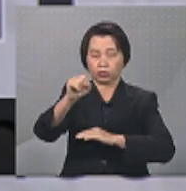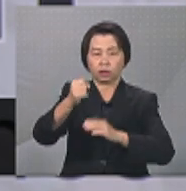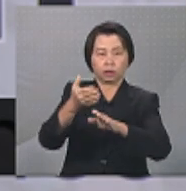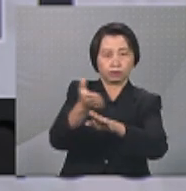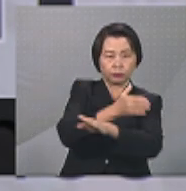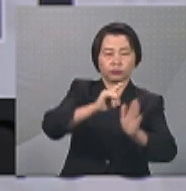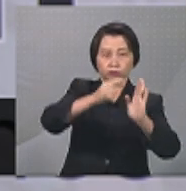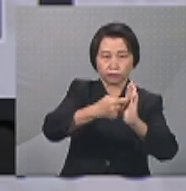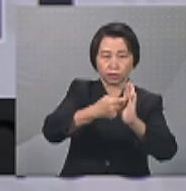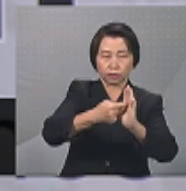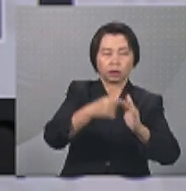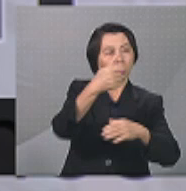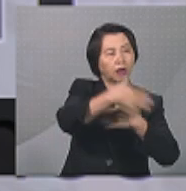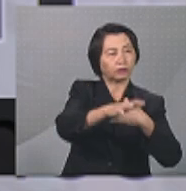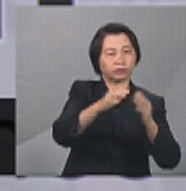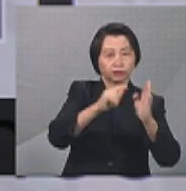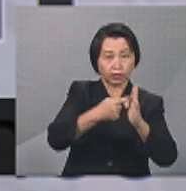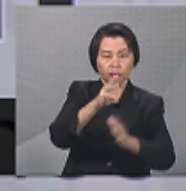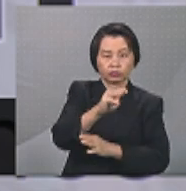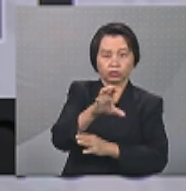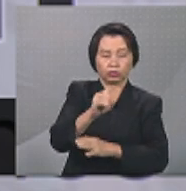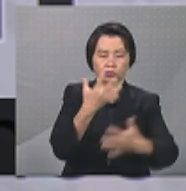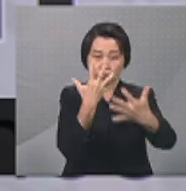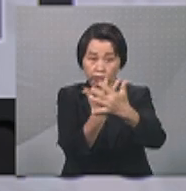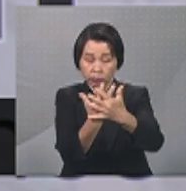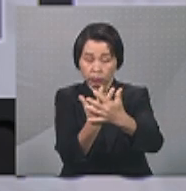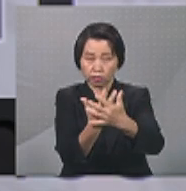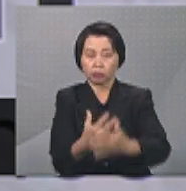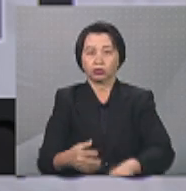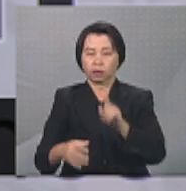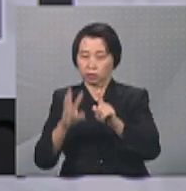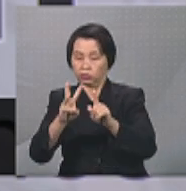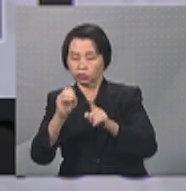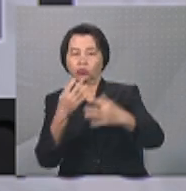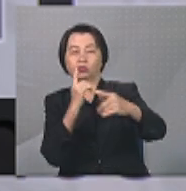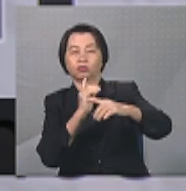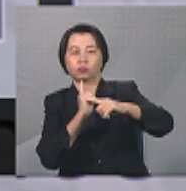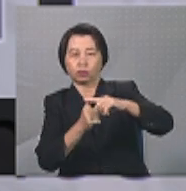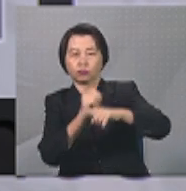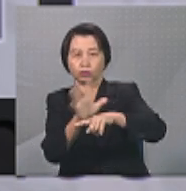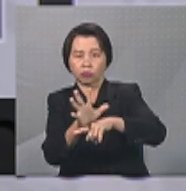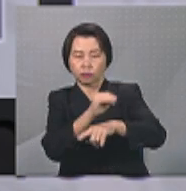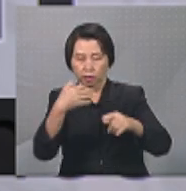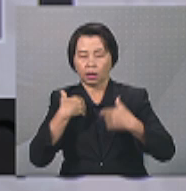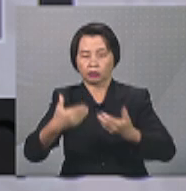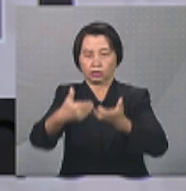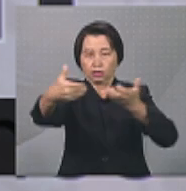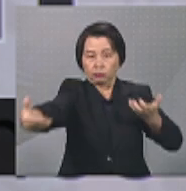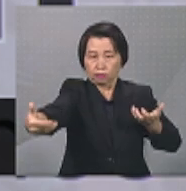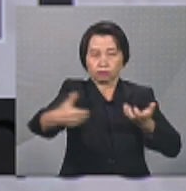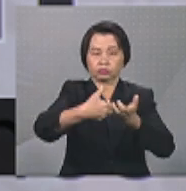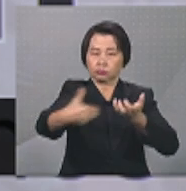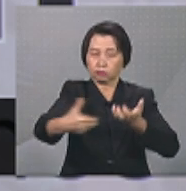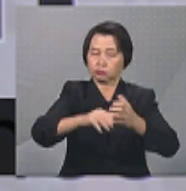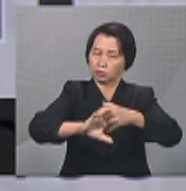the MCO. After we started the MCO, then we quarantined them, 116 positive, and we have isolated more than,